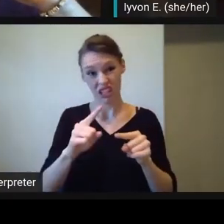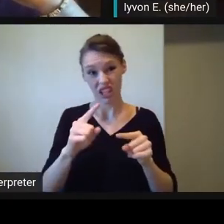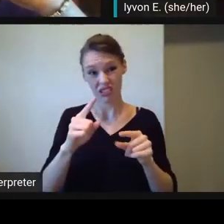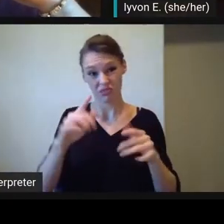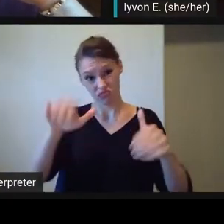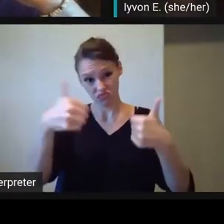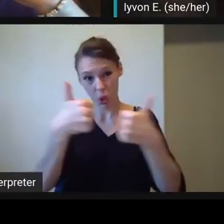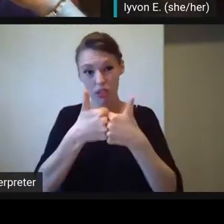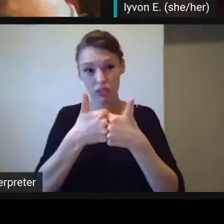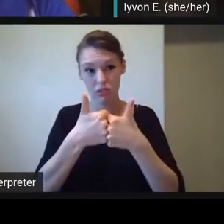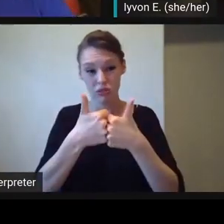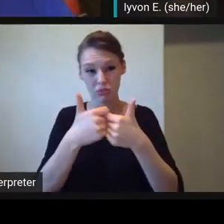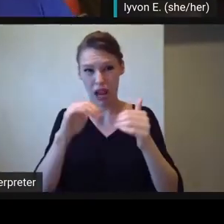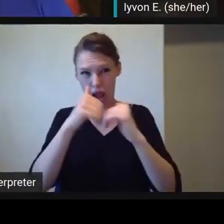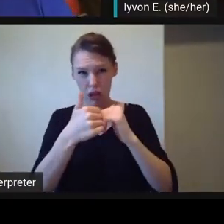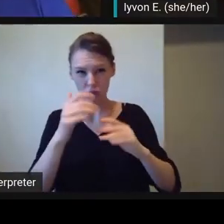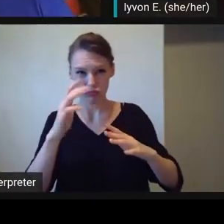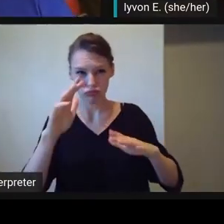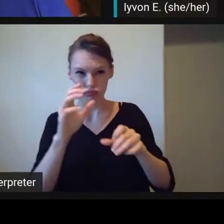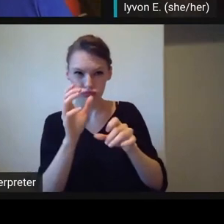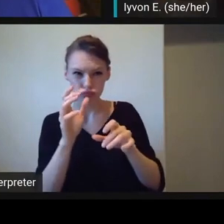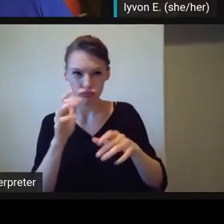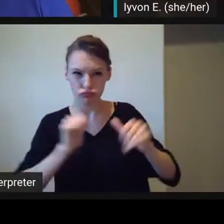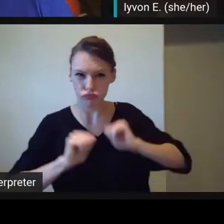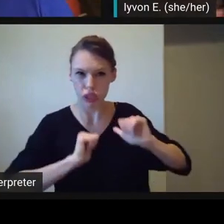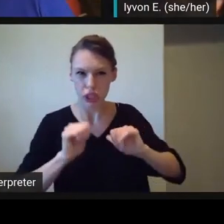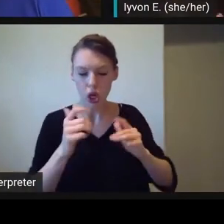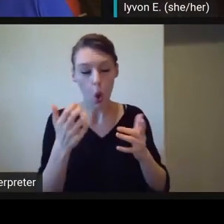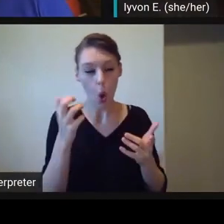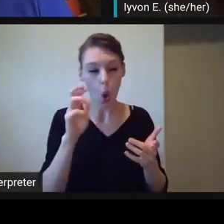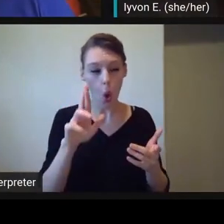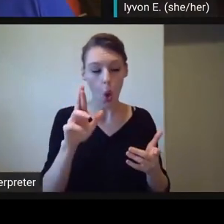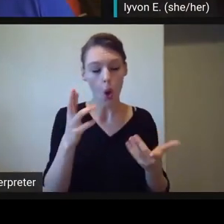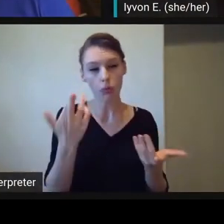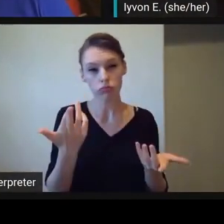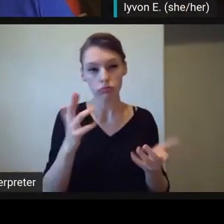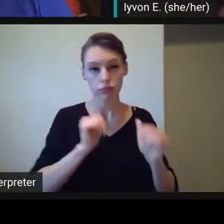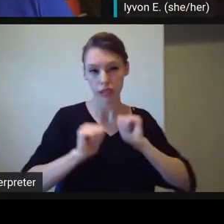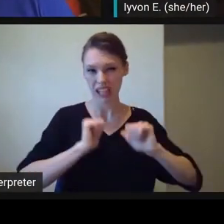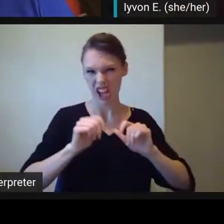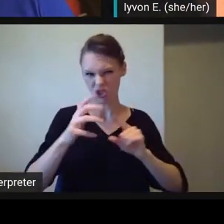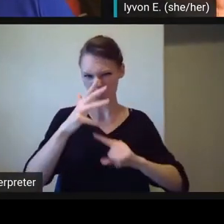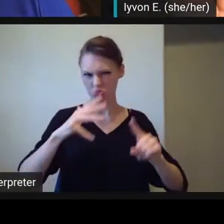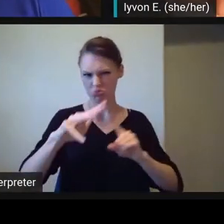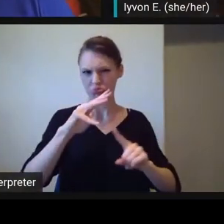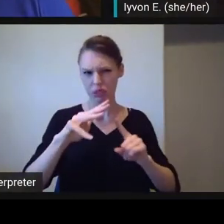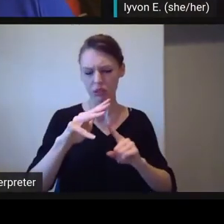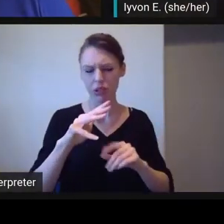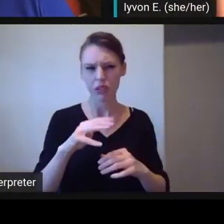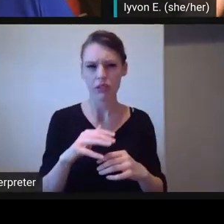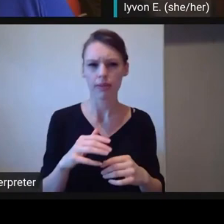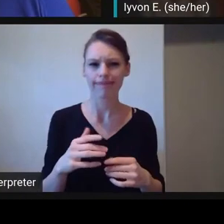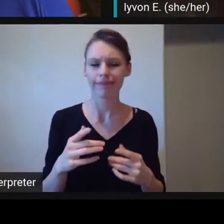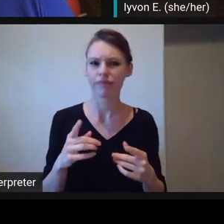productions or being part of content or theatrical content specifically. I think this just cracks up,